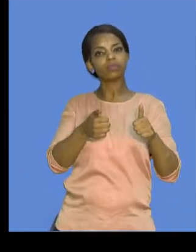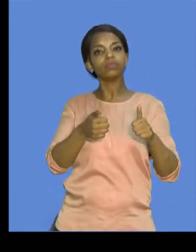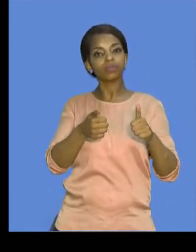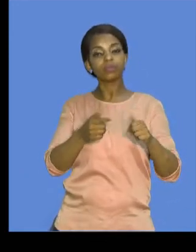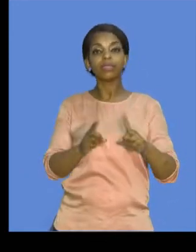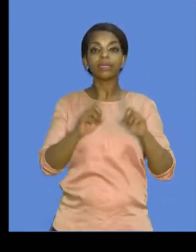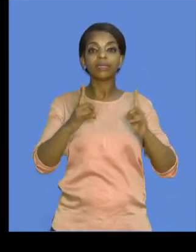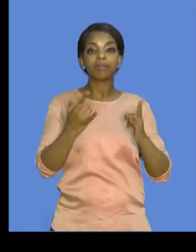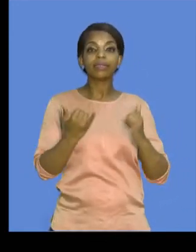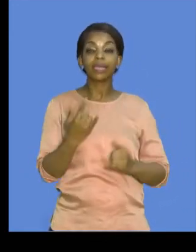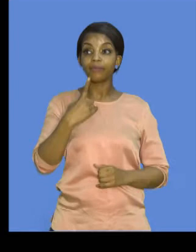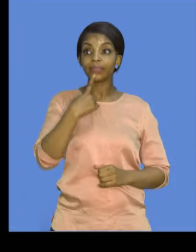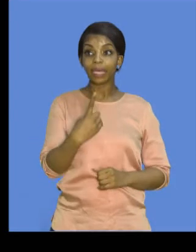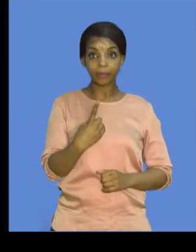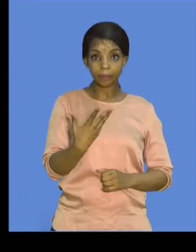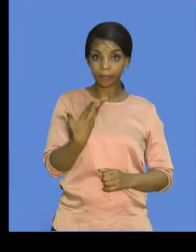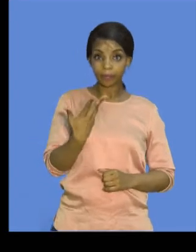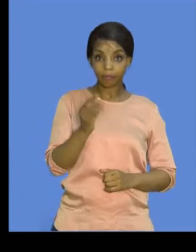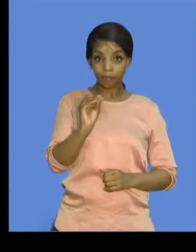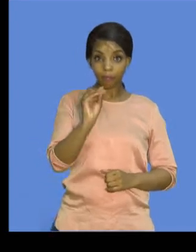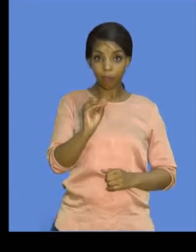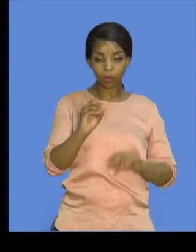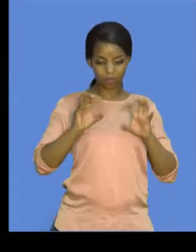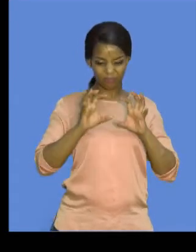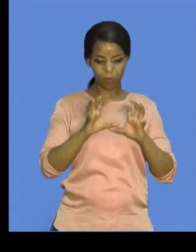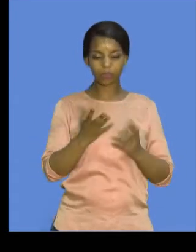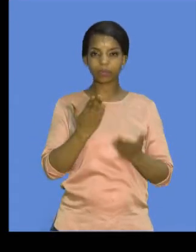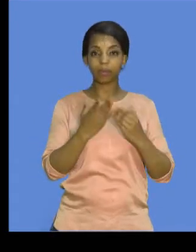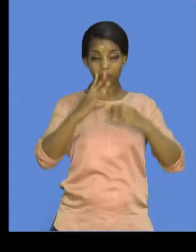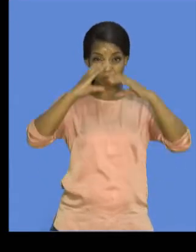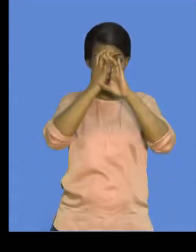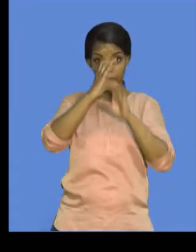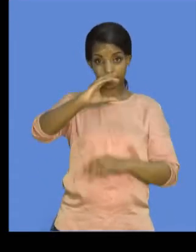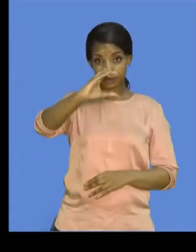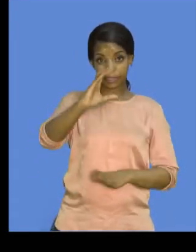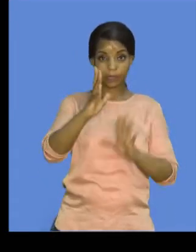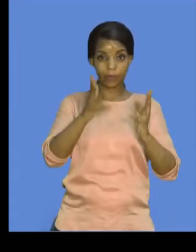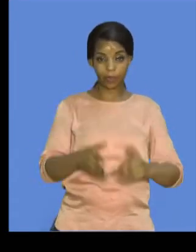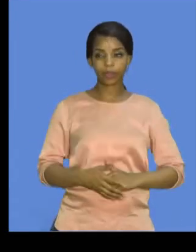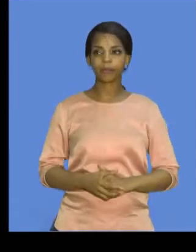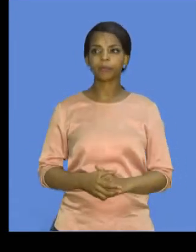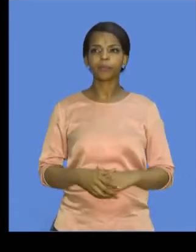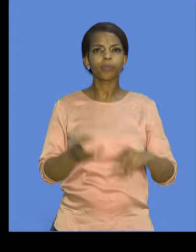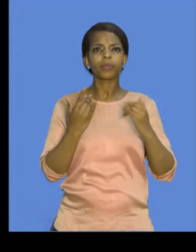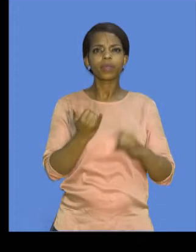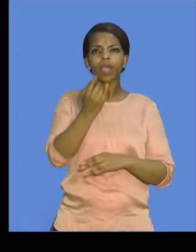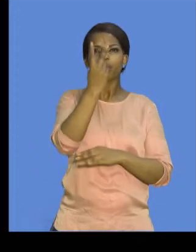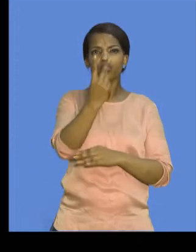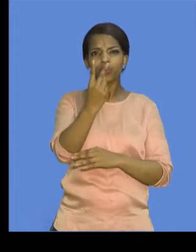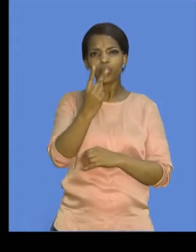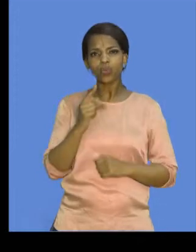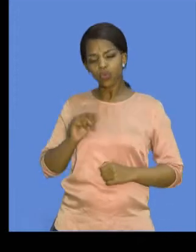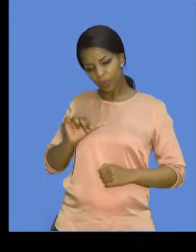the force exerted by B on C, let's concentrate on C. So there are two objects that